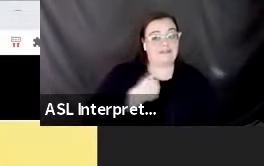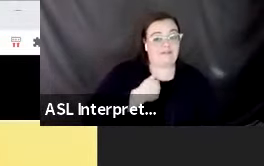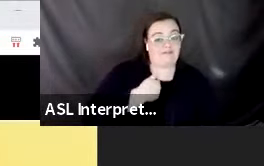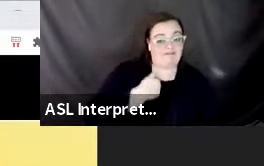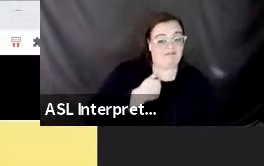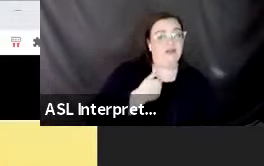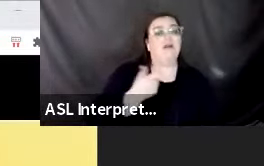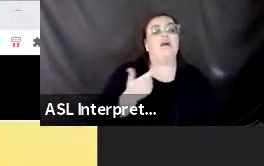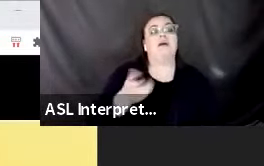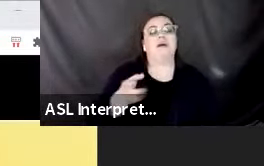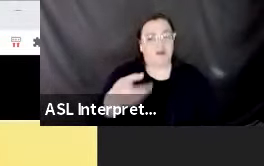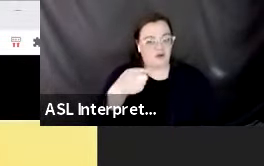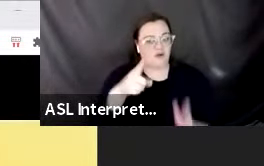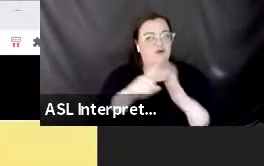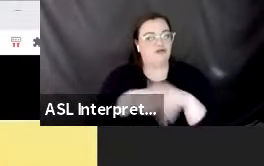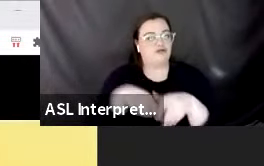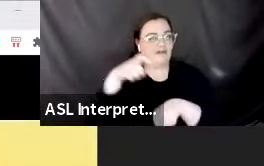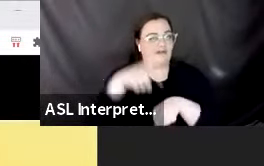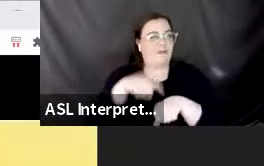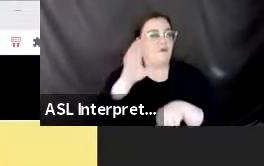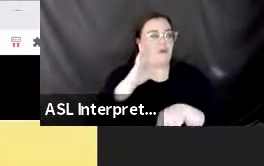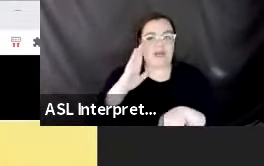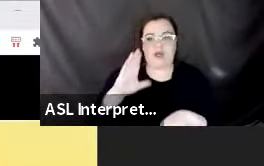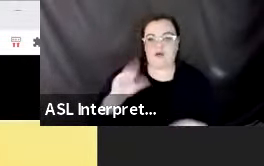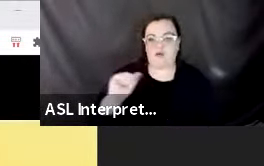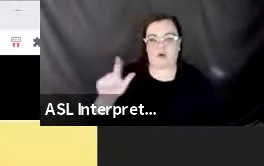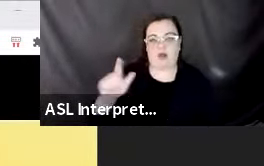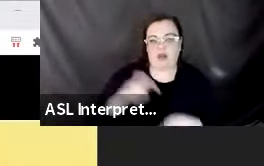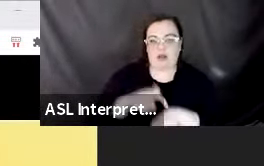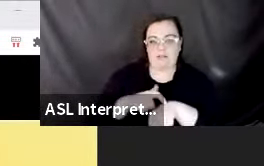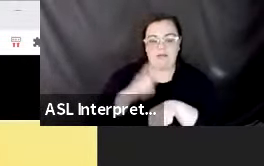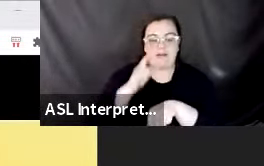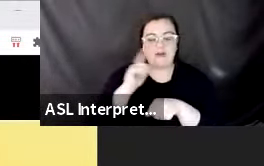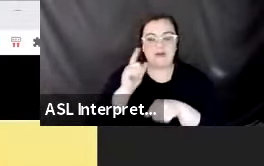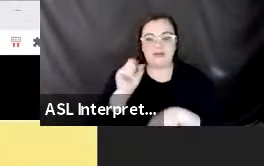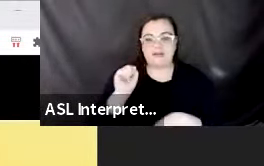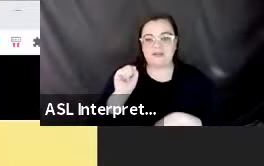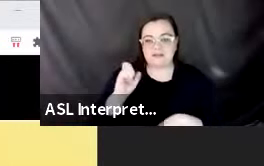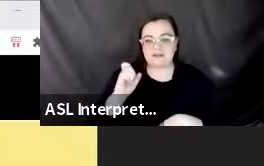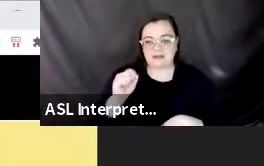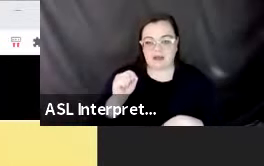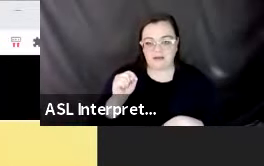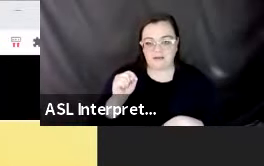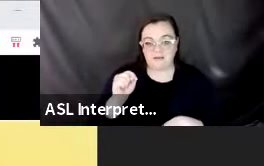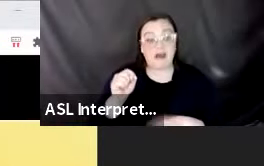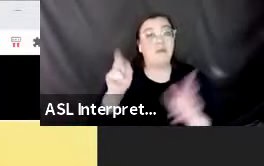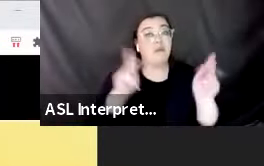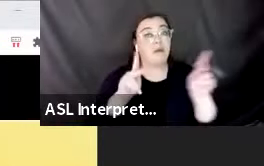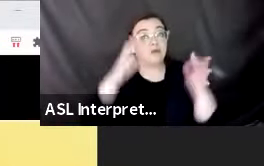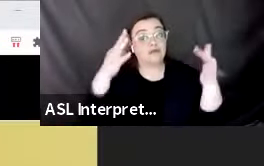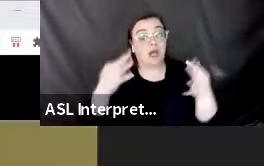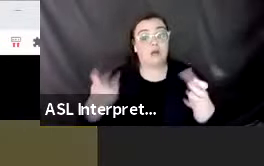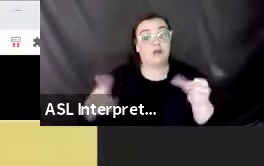call on set, where the start time for individuals who take the van will be their reporting time at the van.